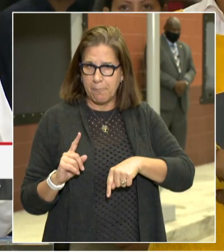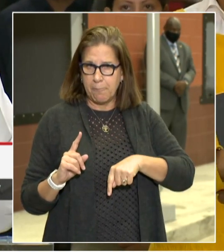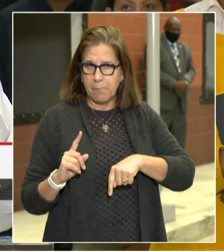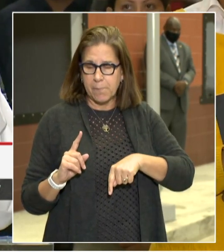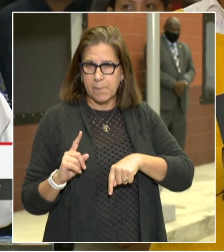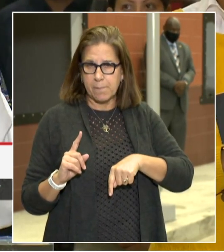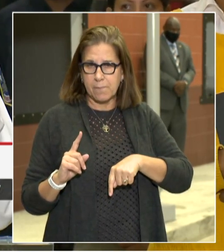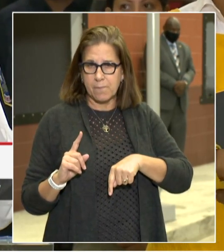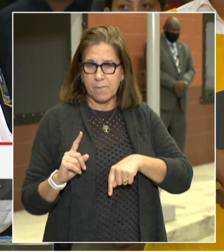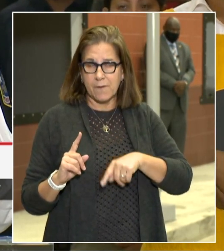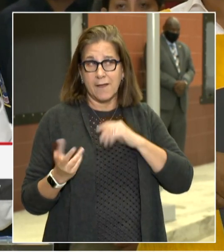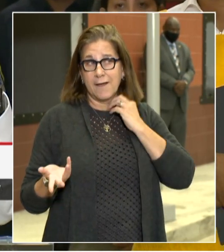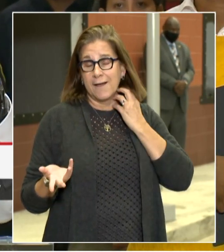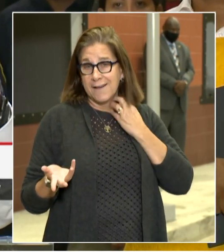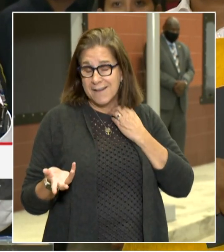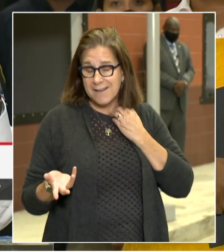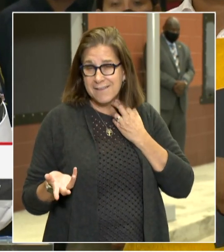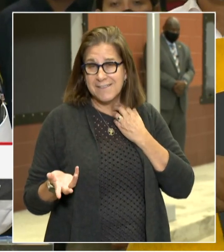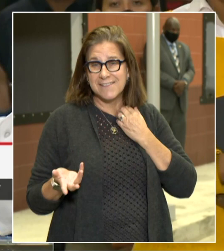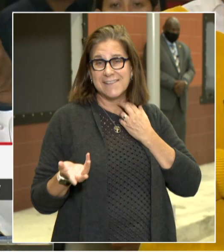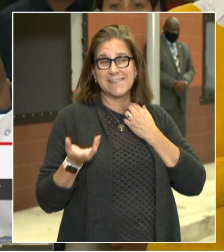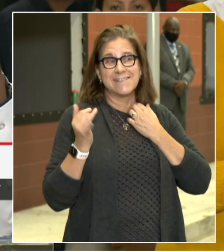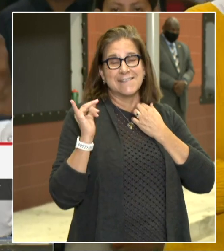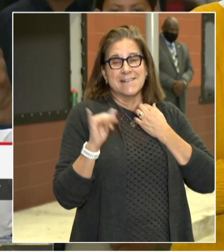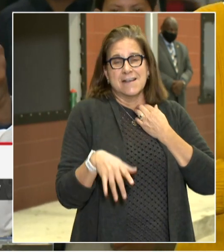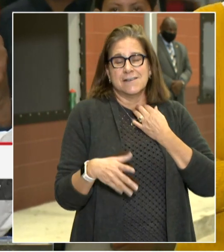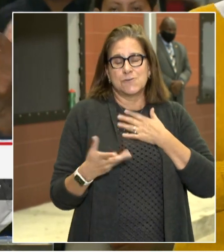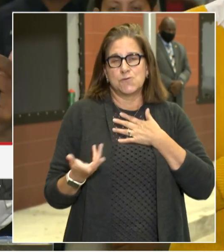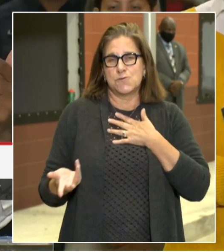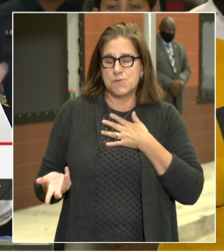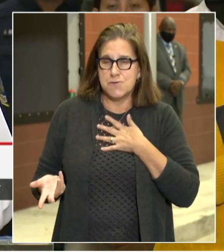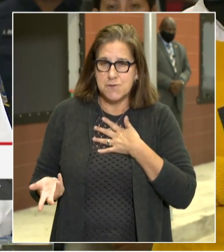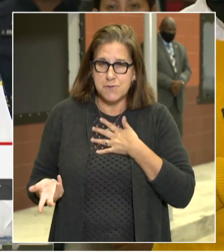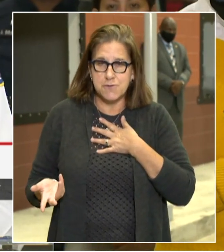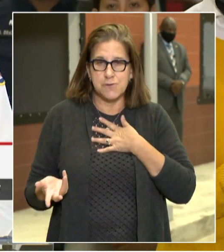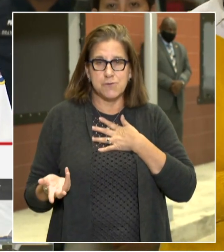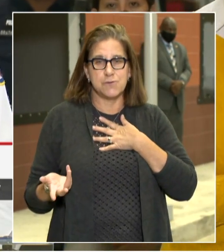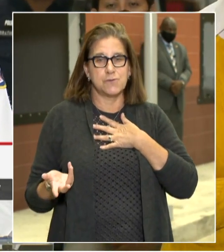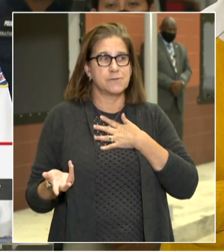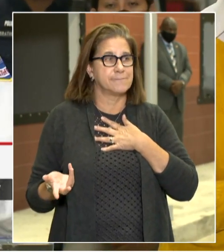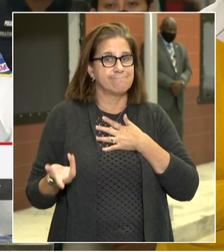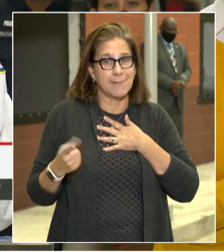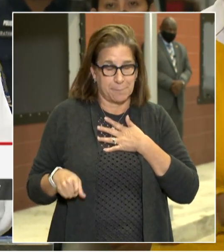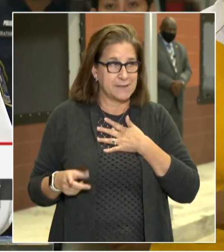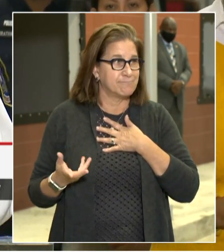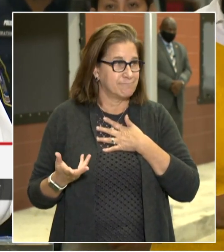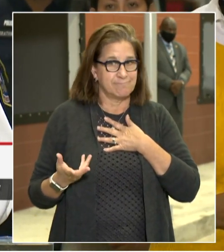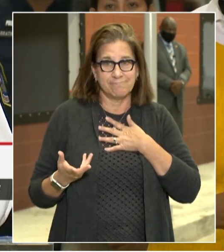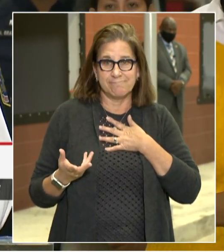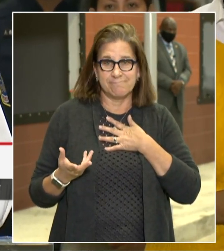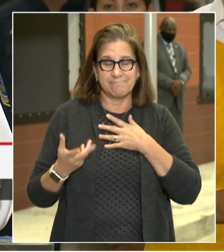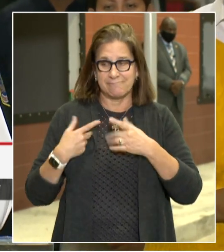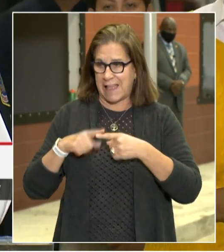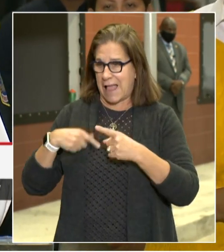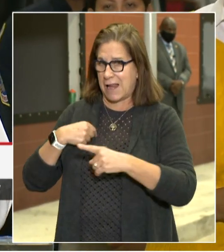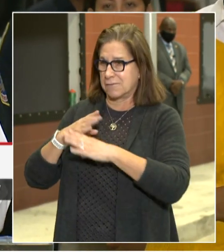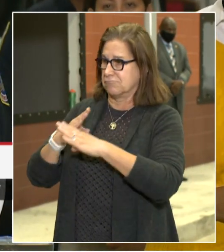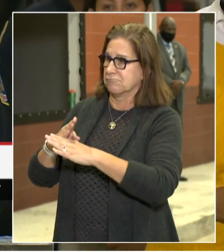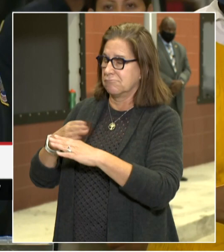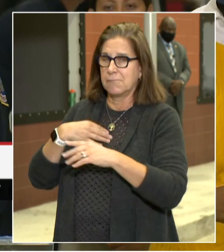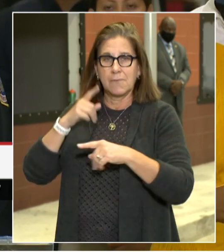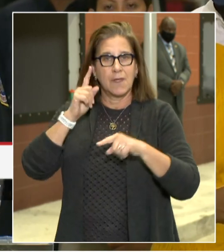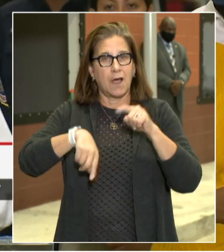things, like that, they're very hard to prevent. They're also very hard to predict. What we can prevent and what we